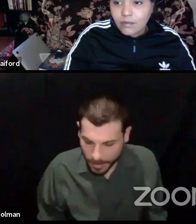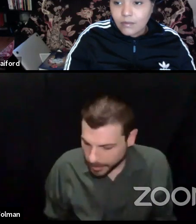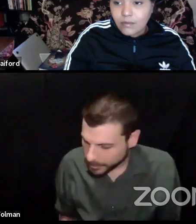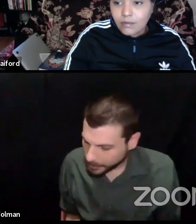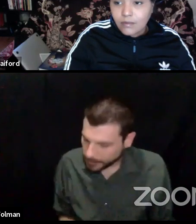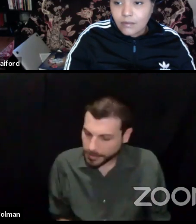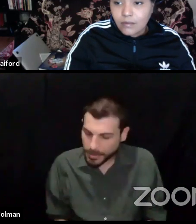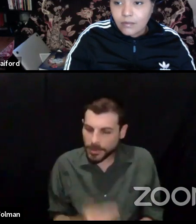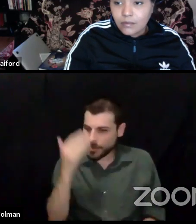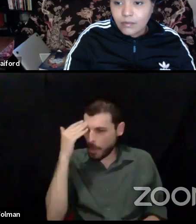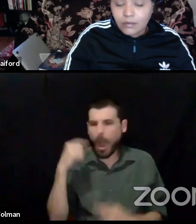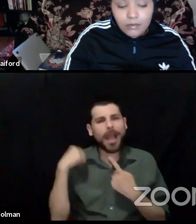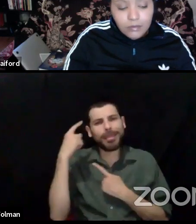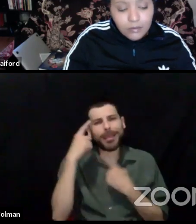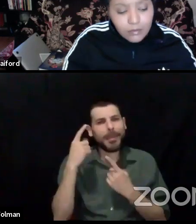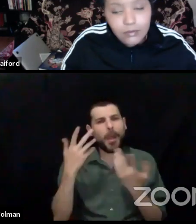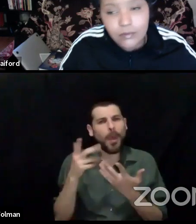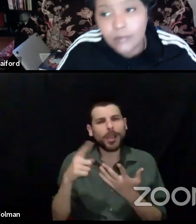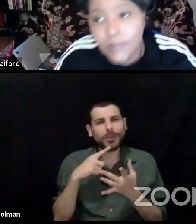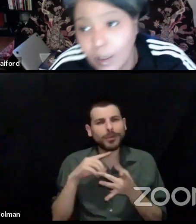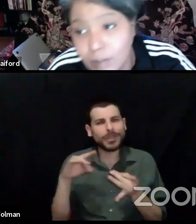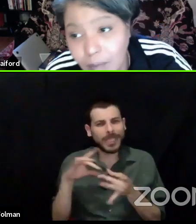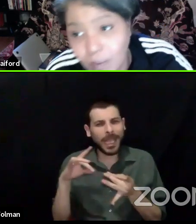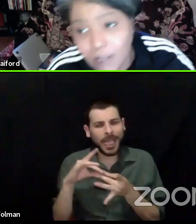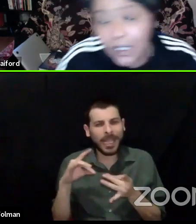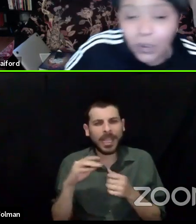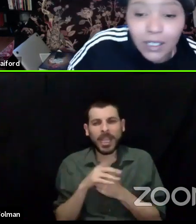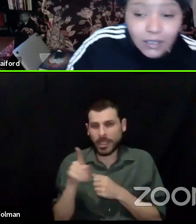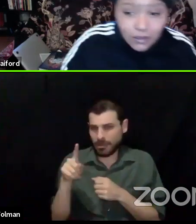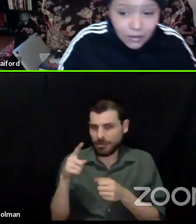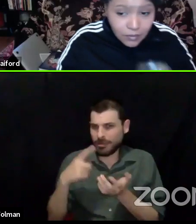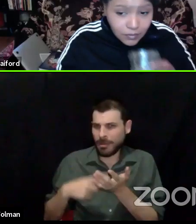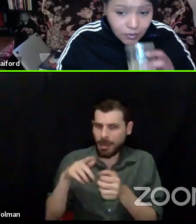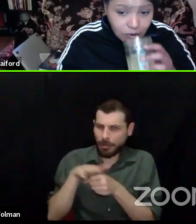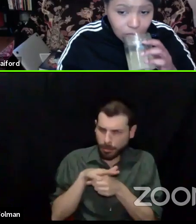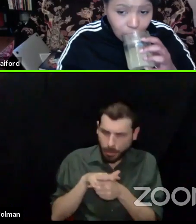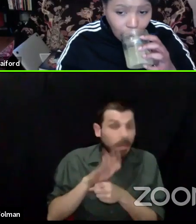and you're talking about things happening on a local level, but I'm talking about statewide.